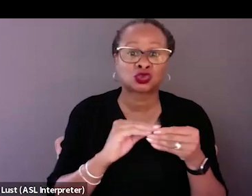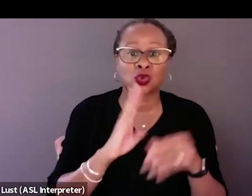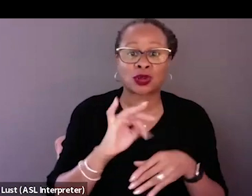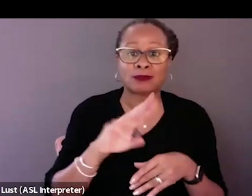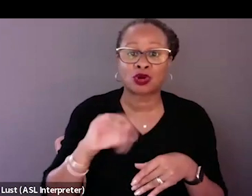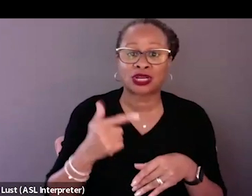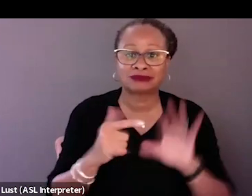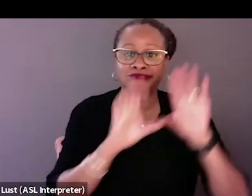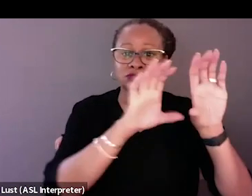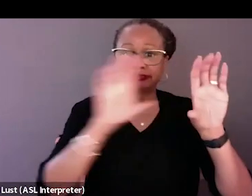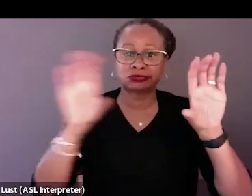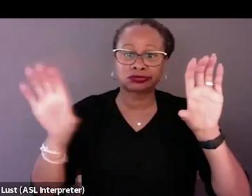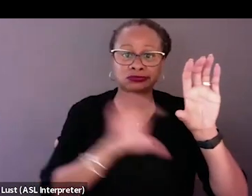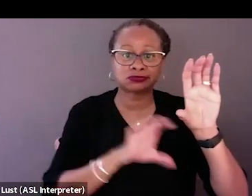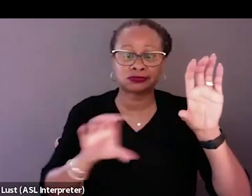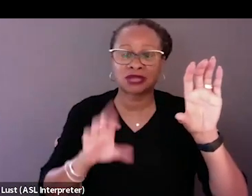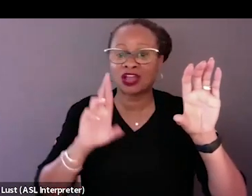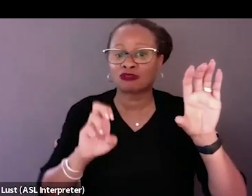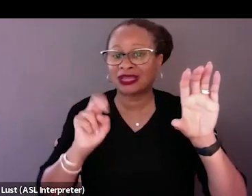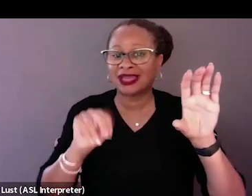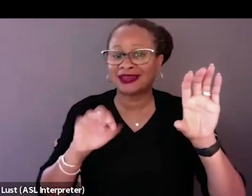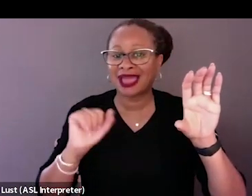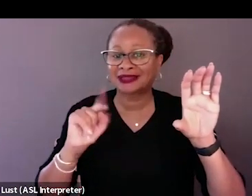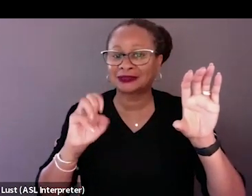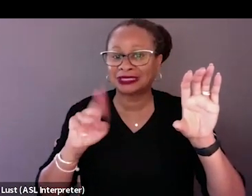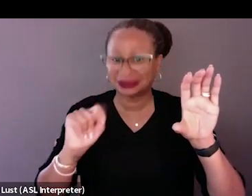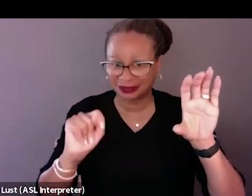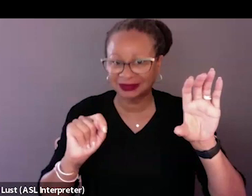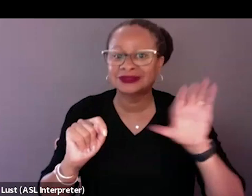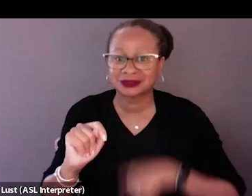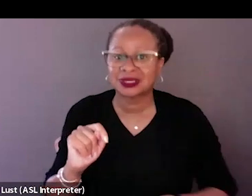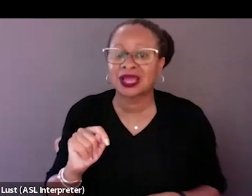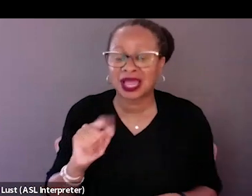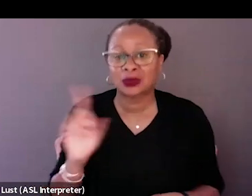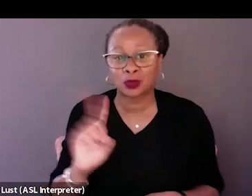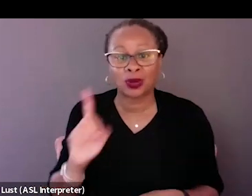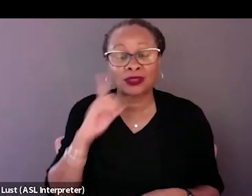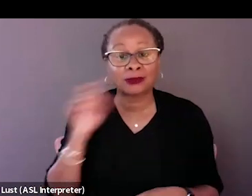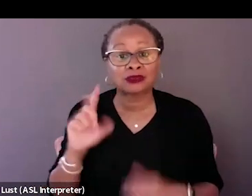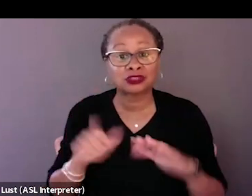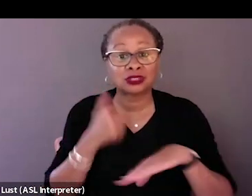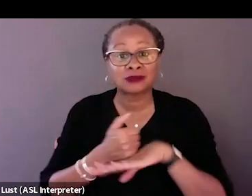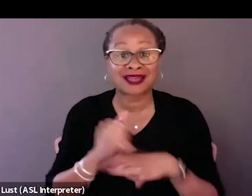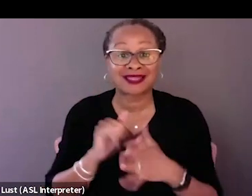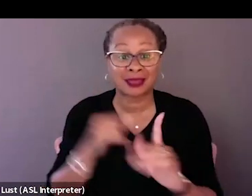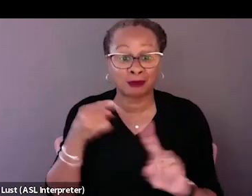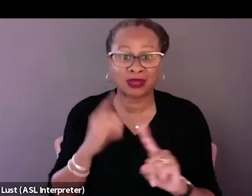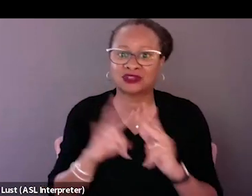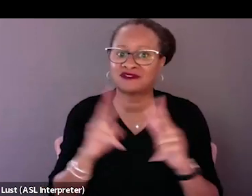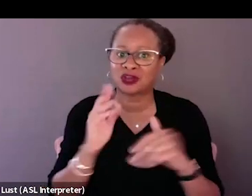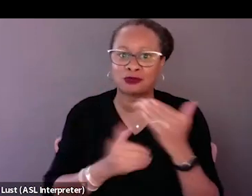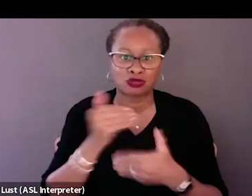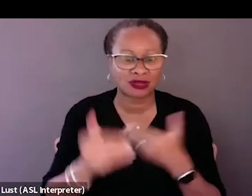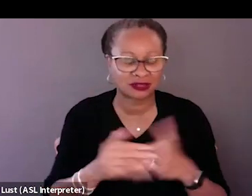the reenactments, the sites of memory. And even still at that point, I mean, I think it was really progressive in terms